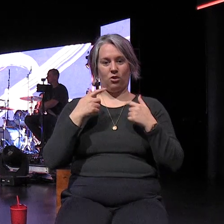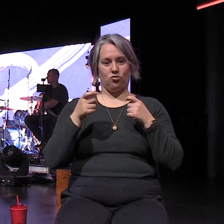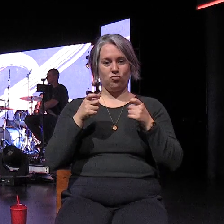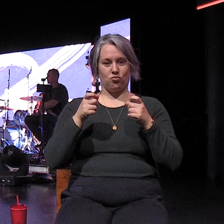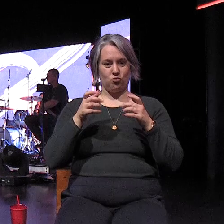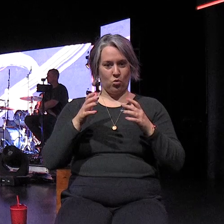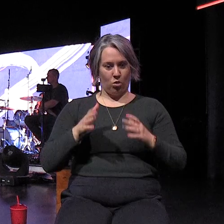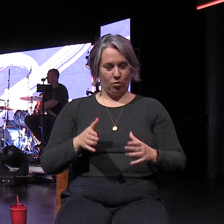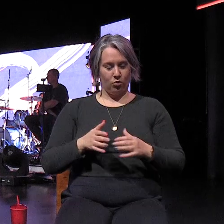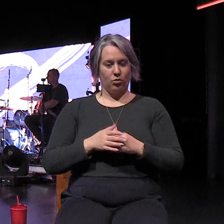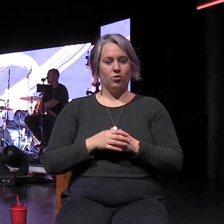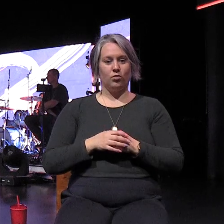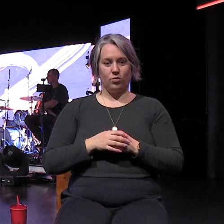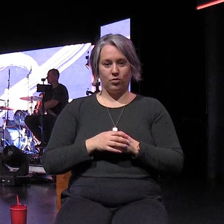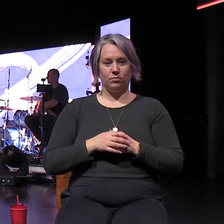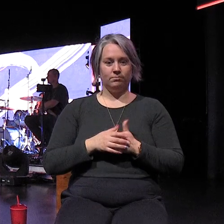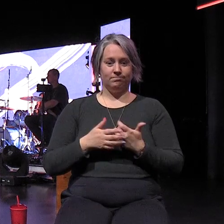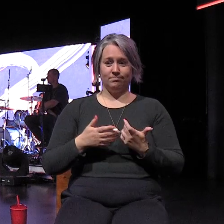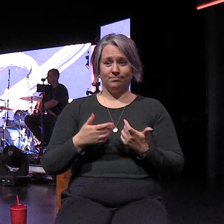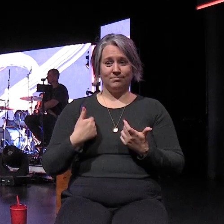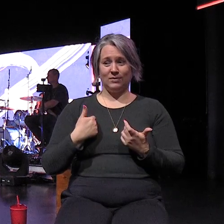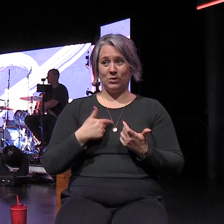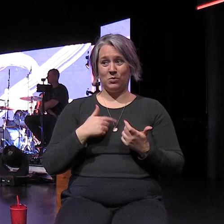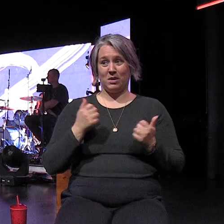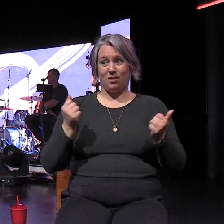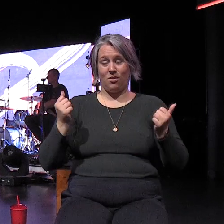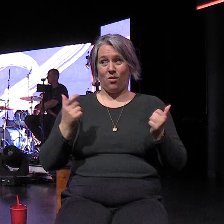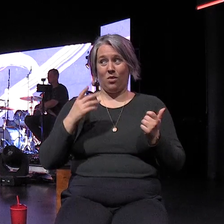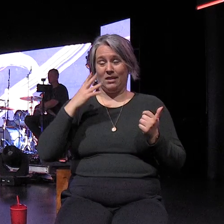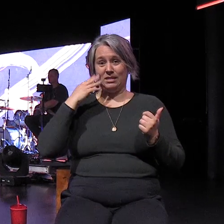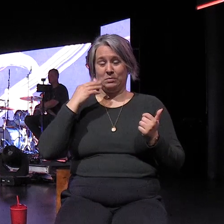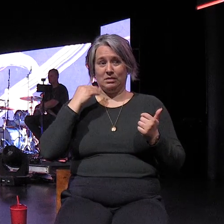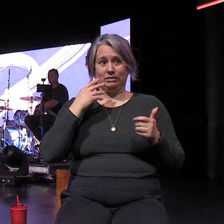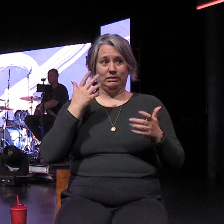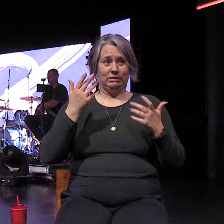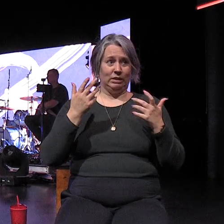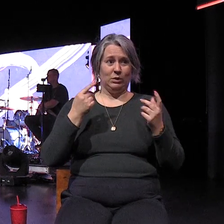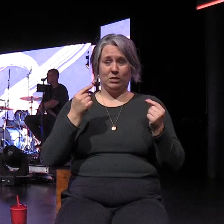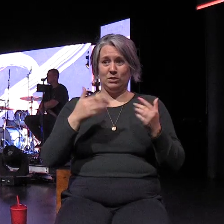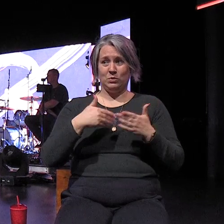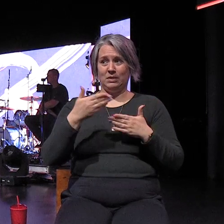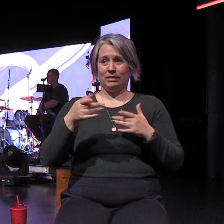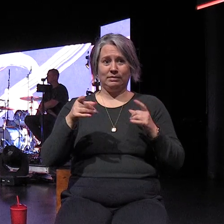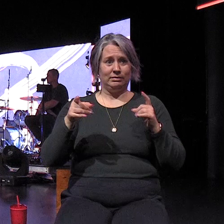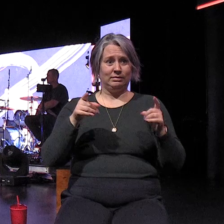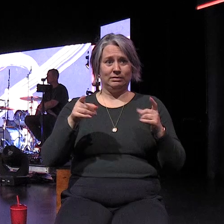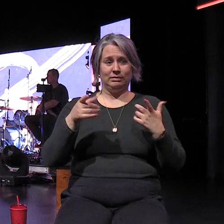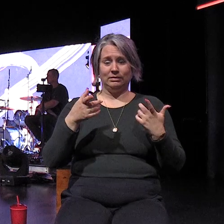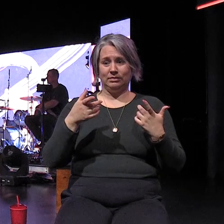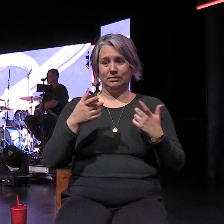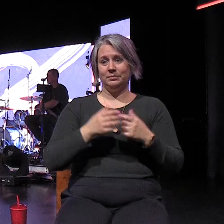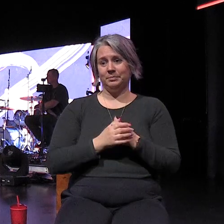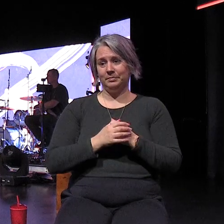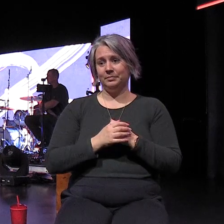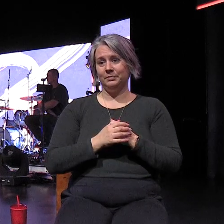surrender, we all face crossroads of surrender in our lives from time to